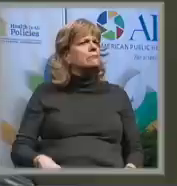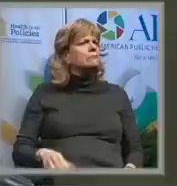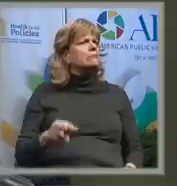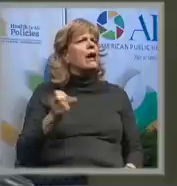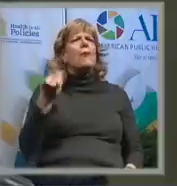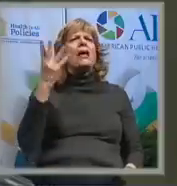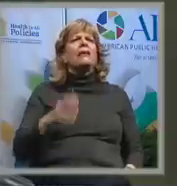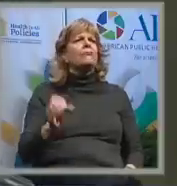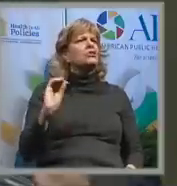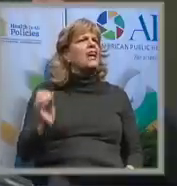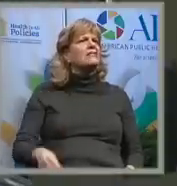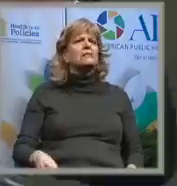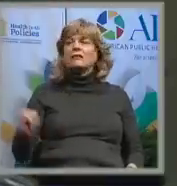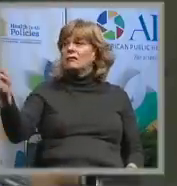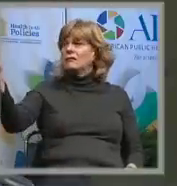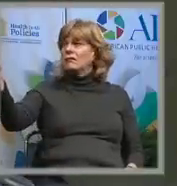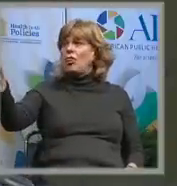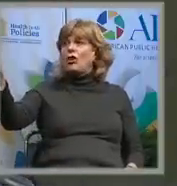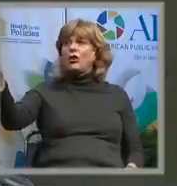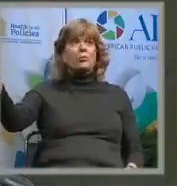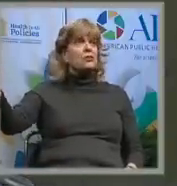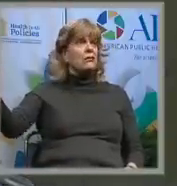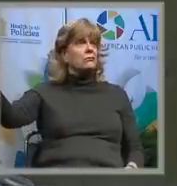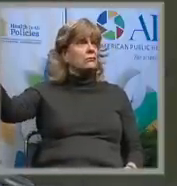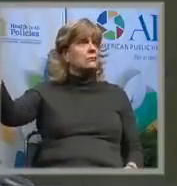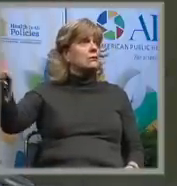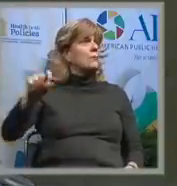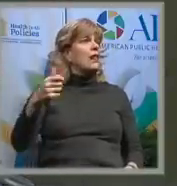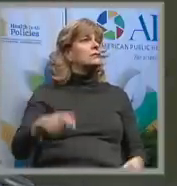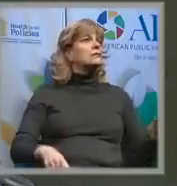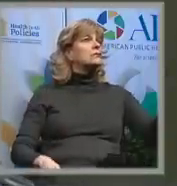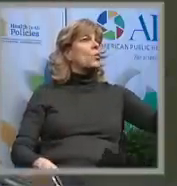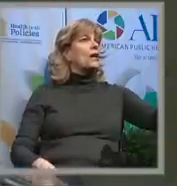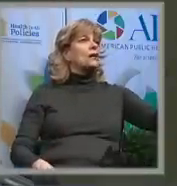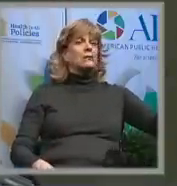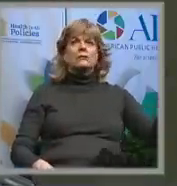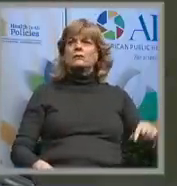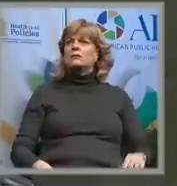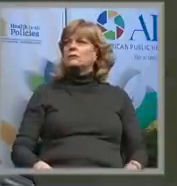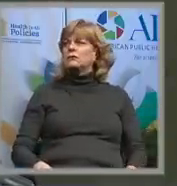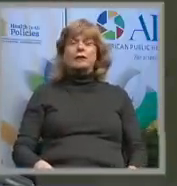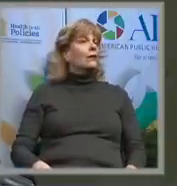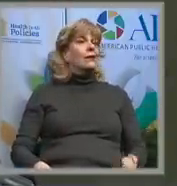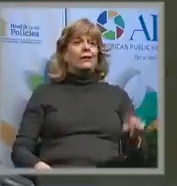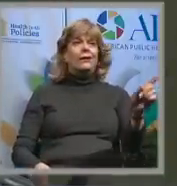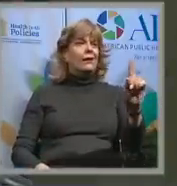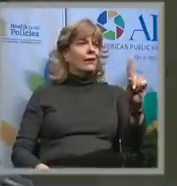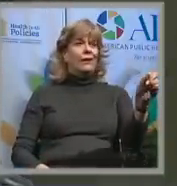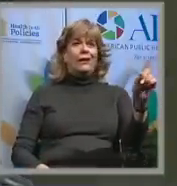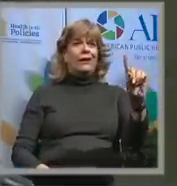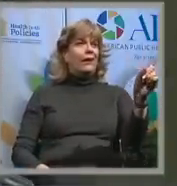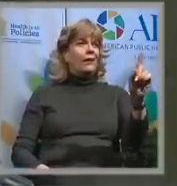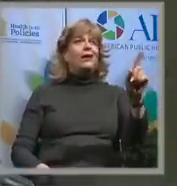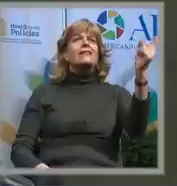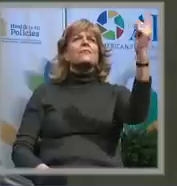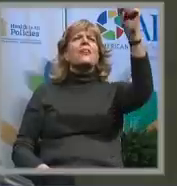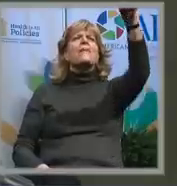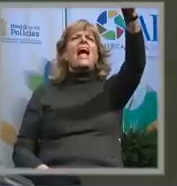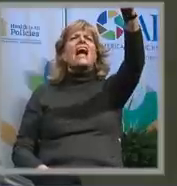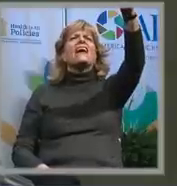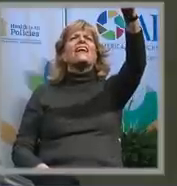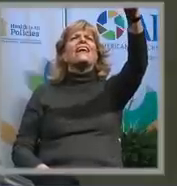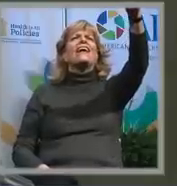64. What do you think? I heard 30%, somebody else. Now, don't let me leave here saying you're risk adverse. Come on in the back. Tell me some